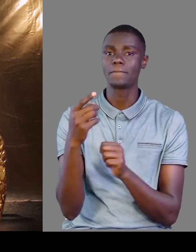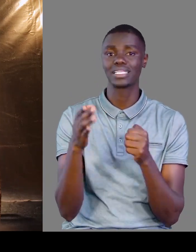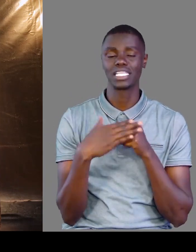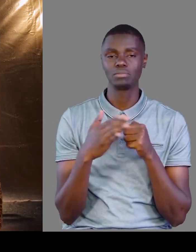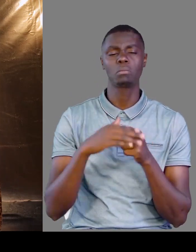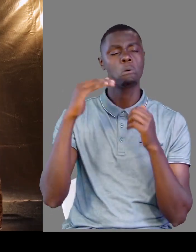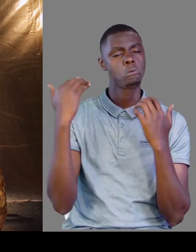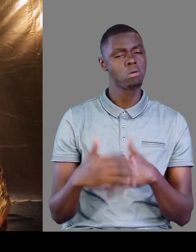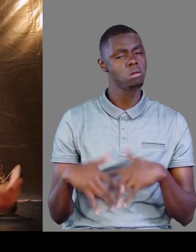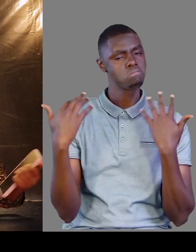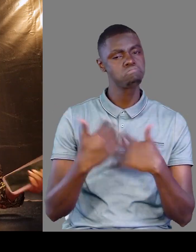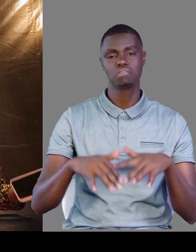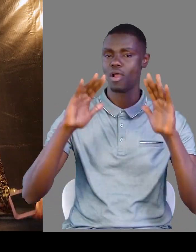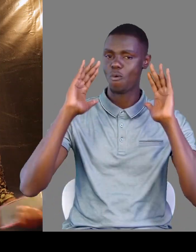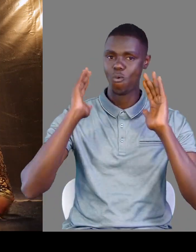Kabisa.